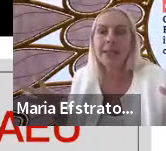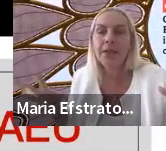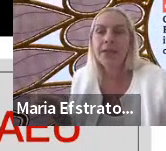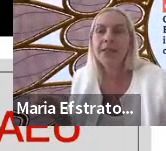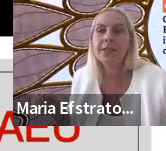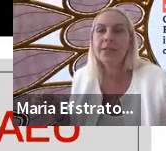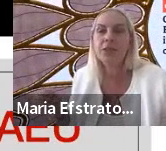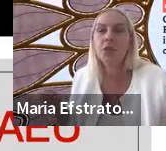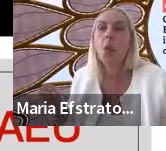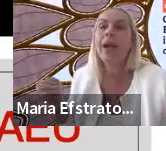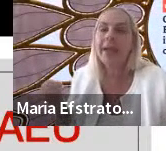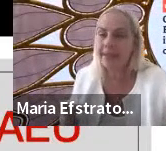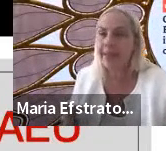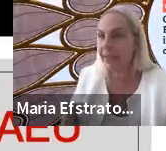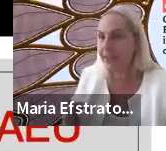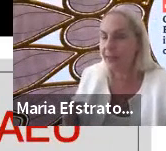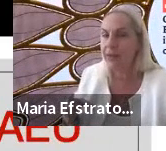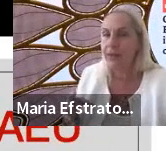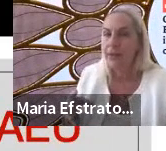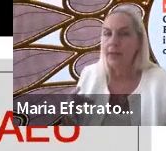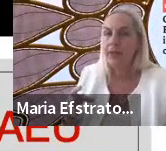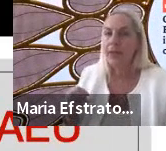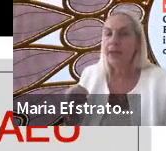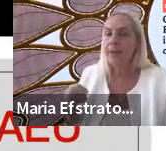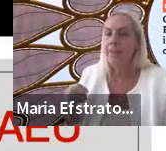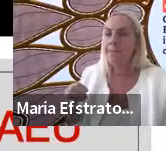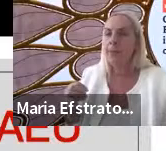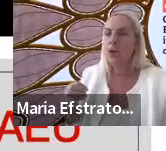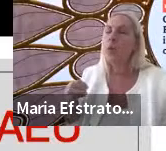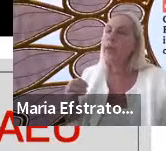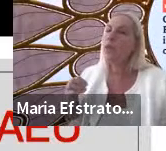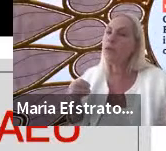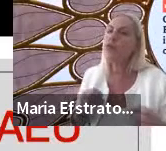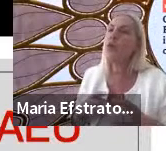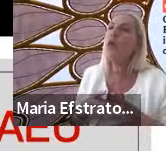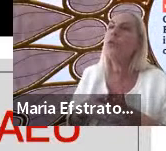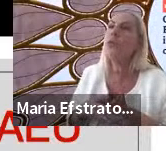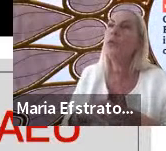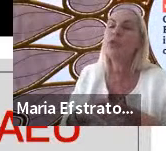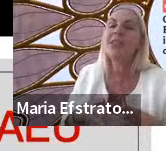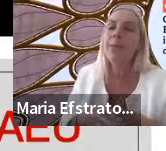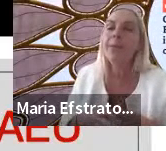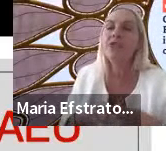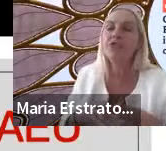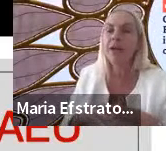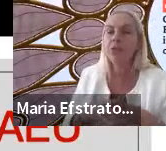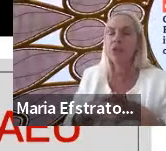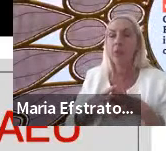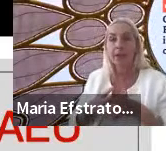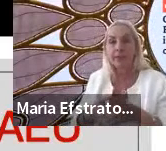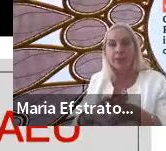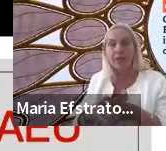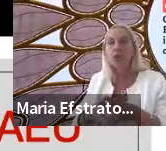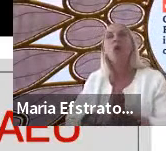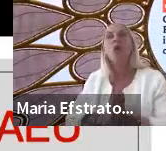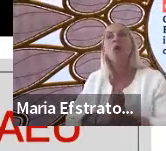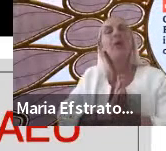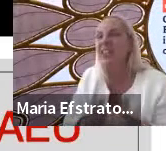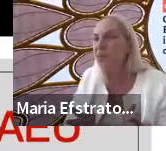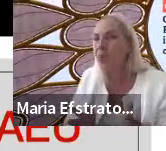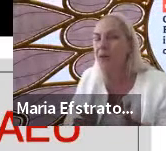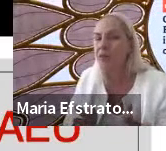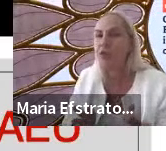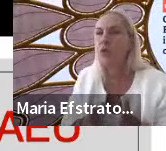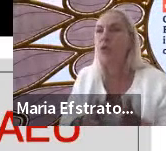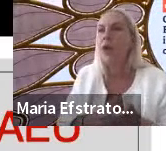decided a research qualitative. We want to go through semi-structured interviews.